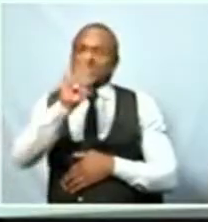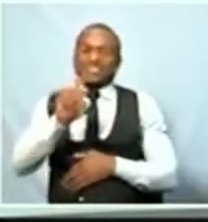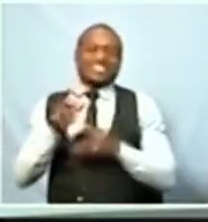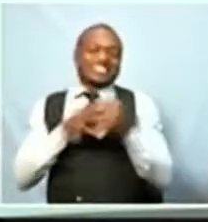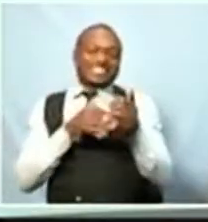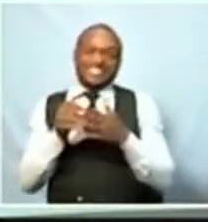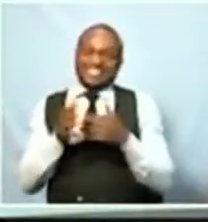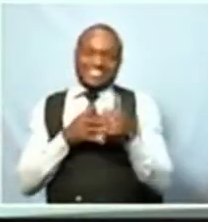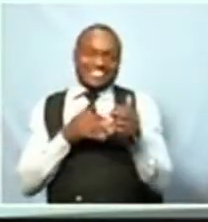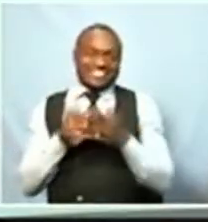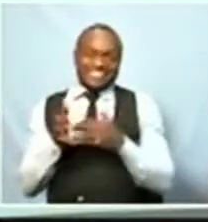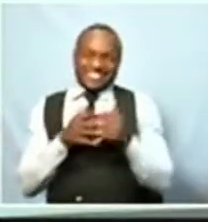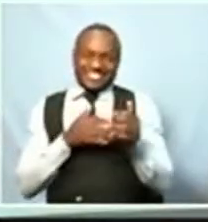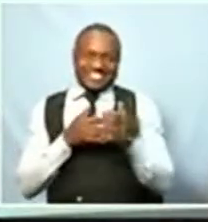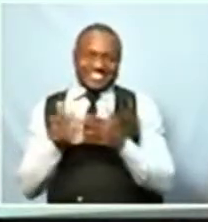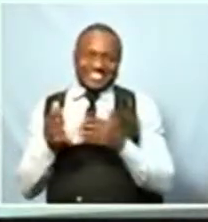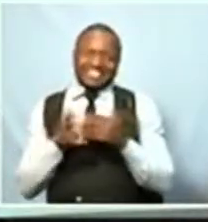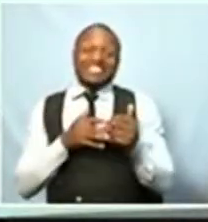It's